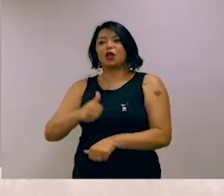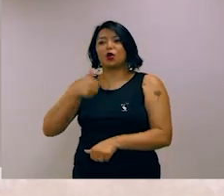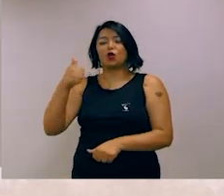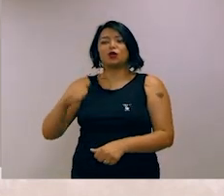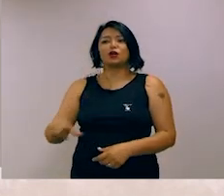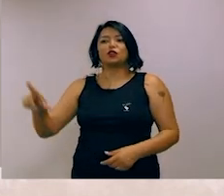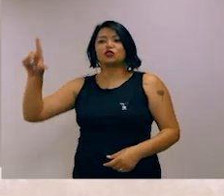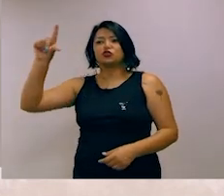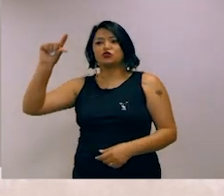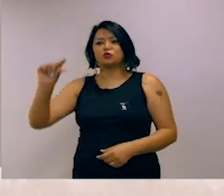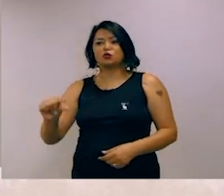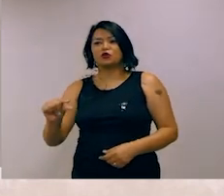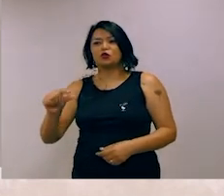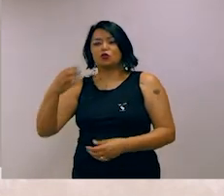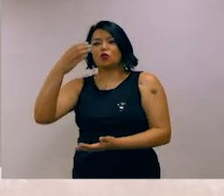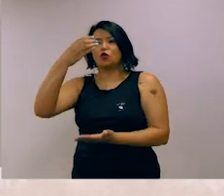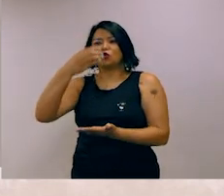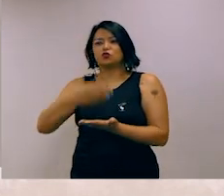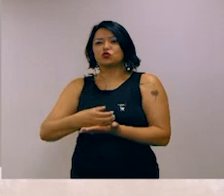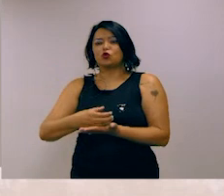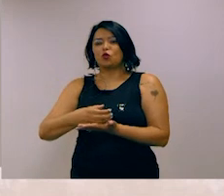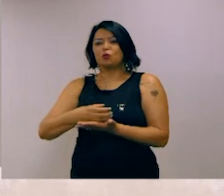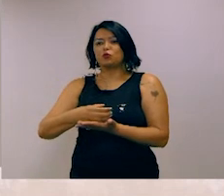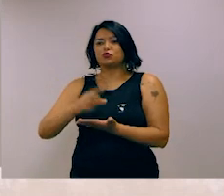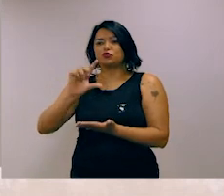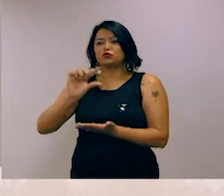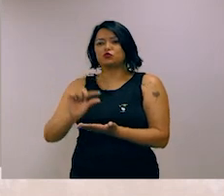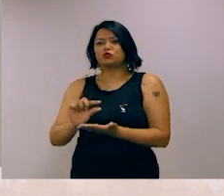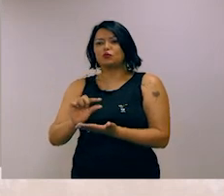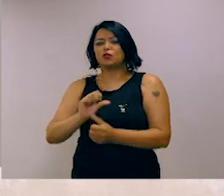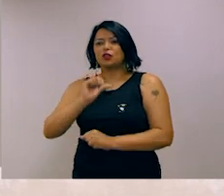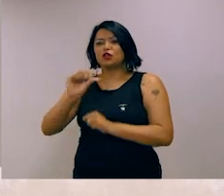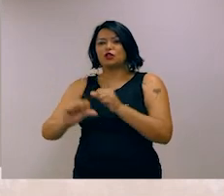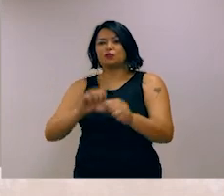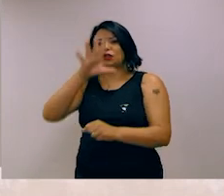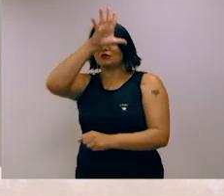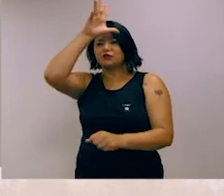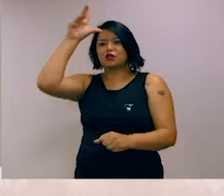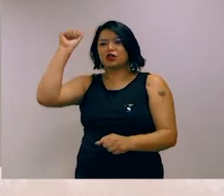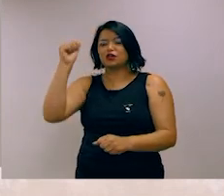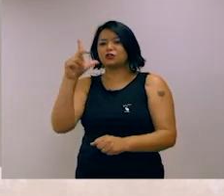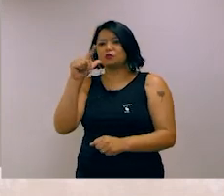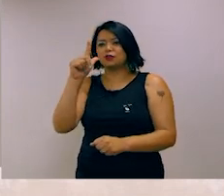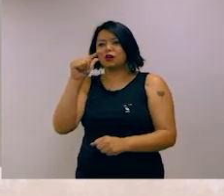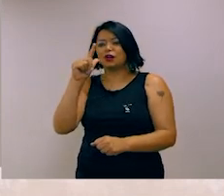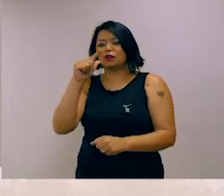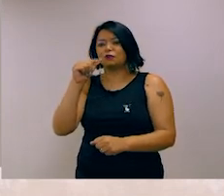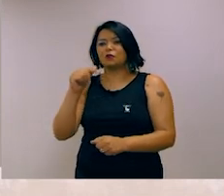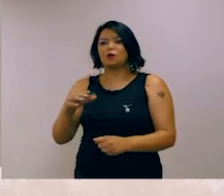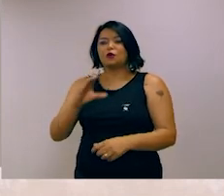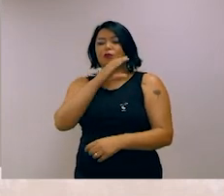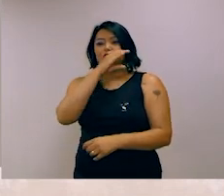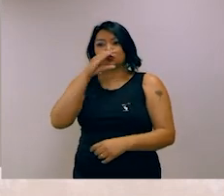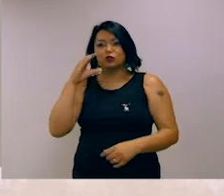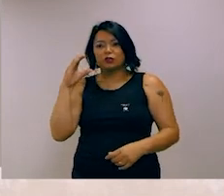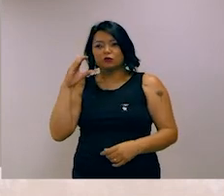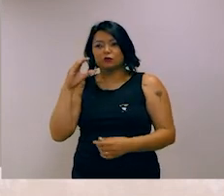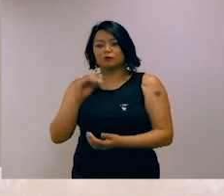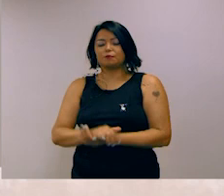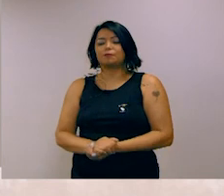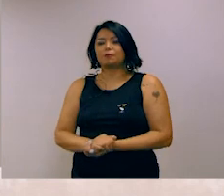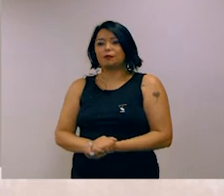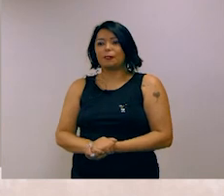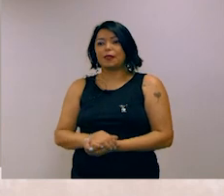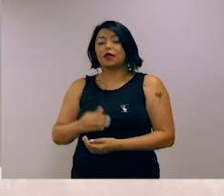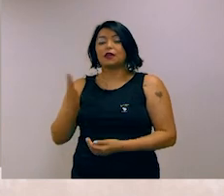and change the soda with water with adult meals. And this allegedly will get us a better, better solution,